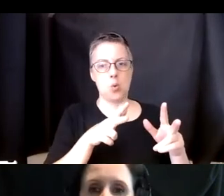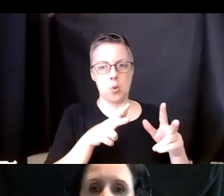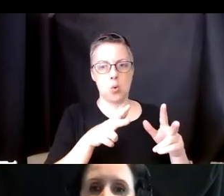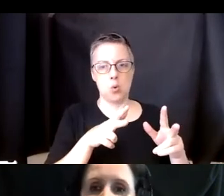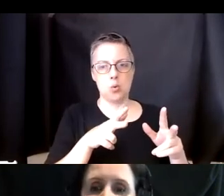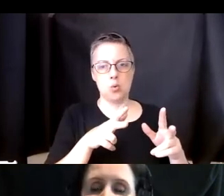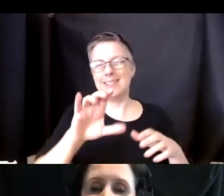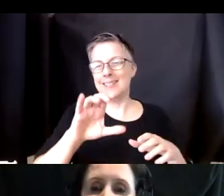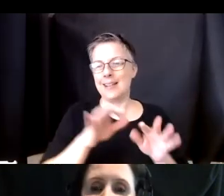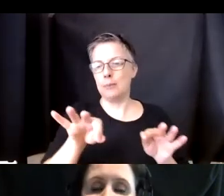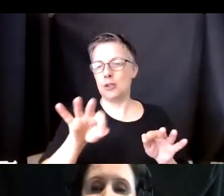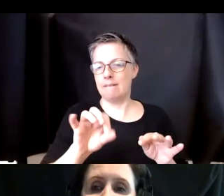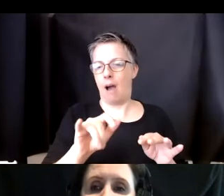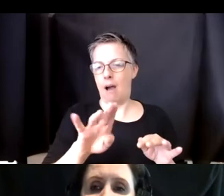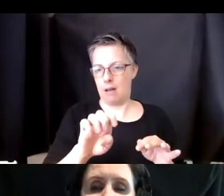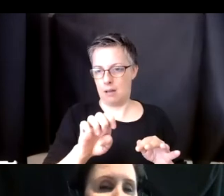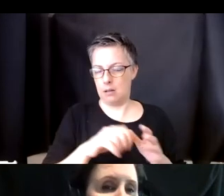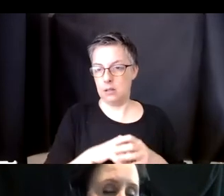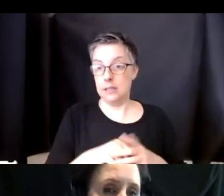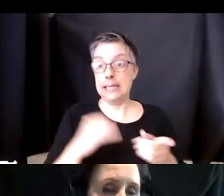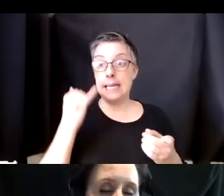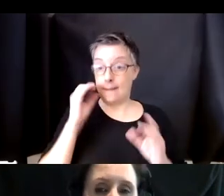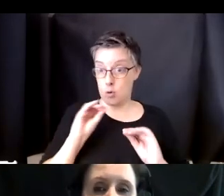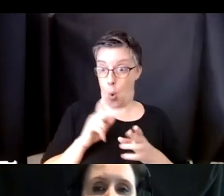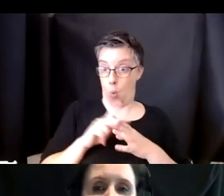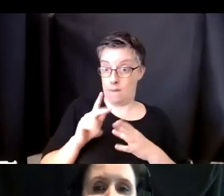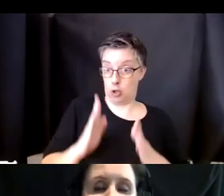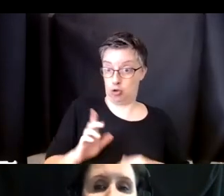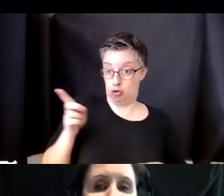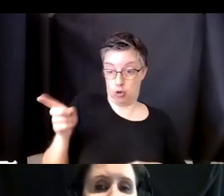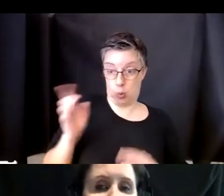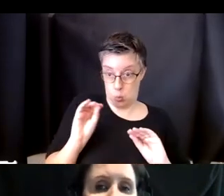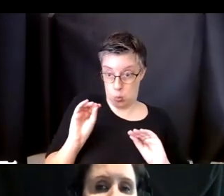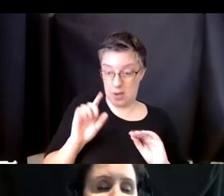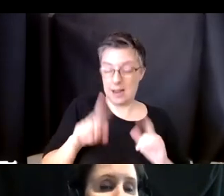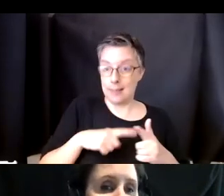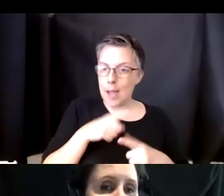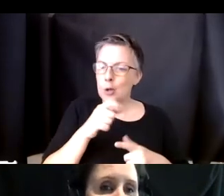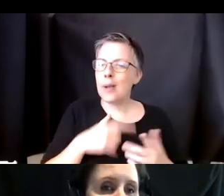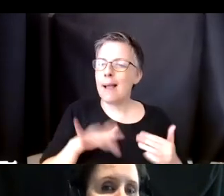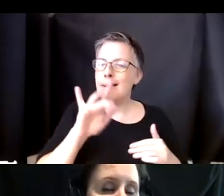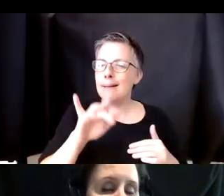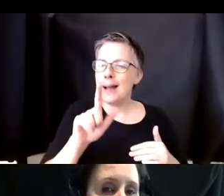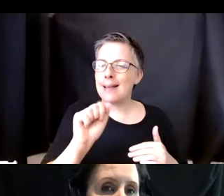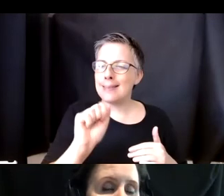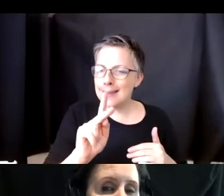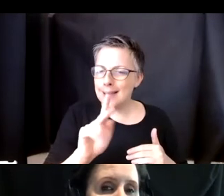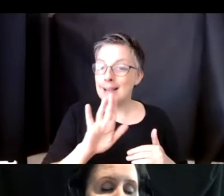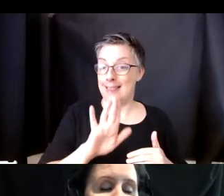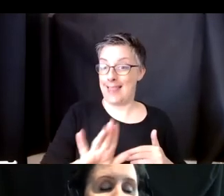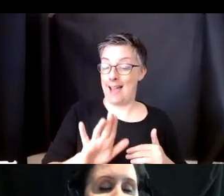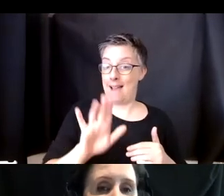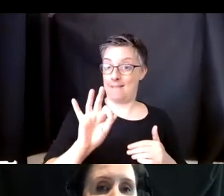file. So if you do not have a professional captioner, you can click the link of your Facebook Live